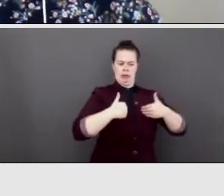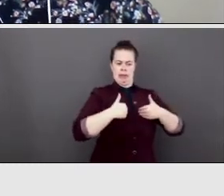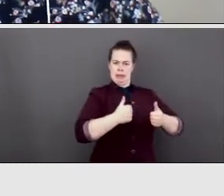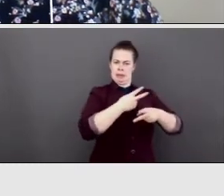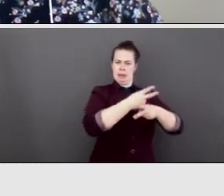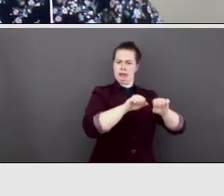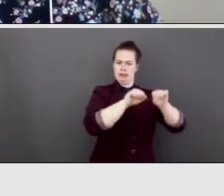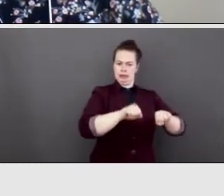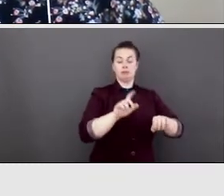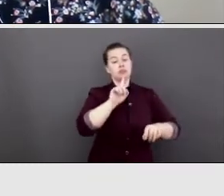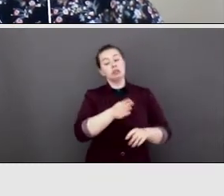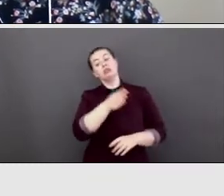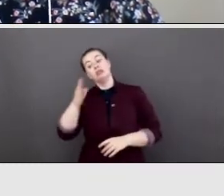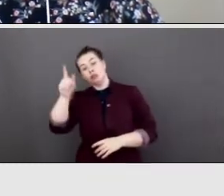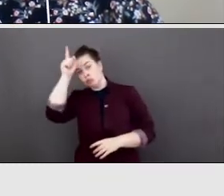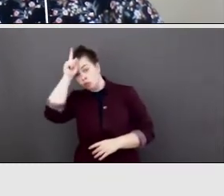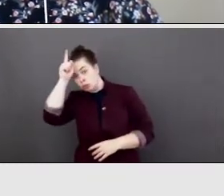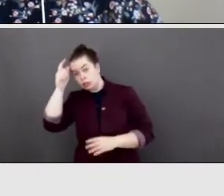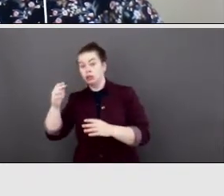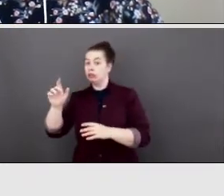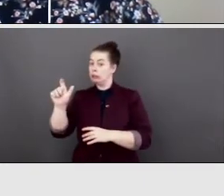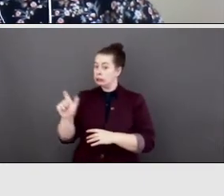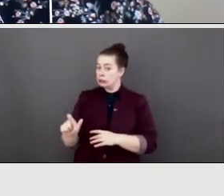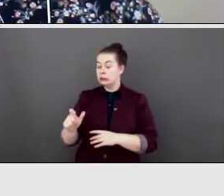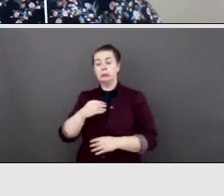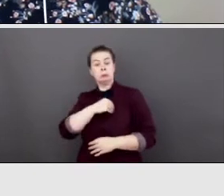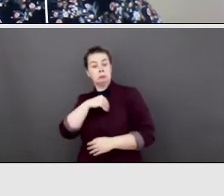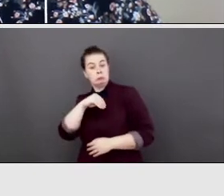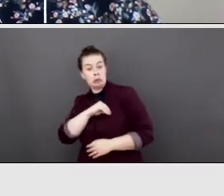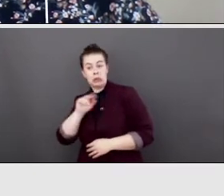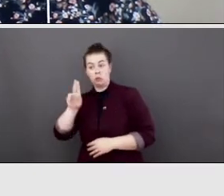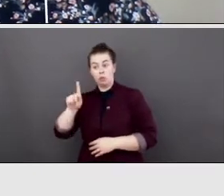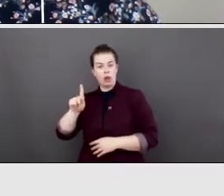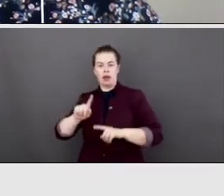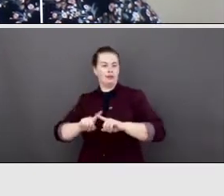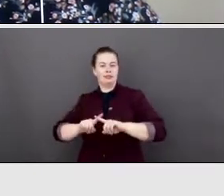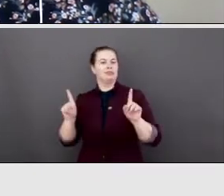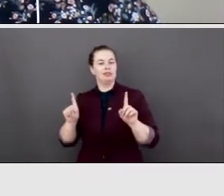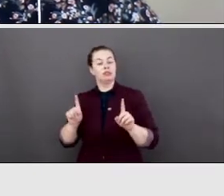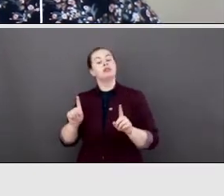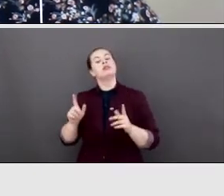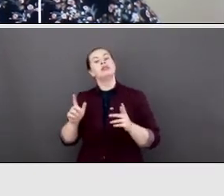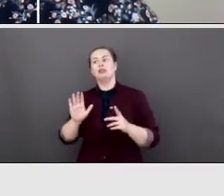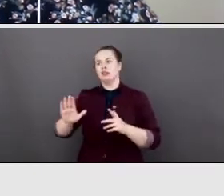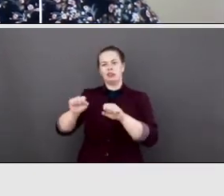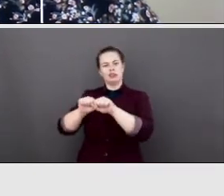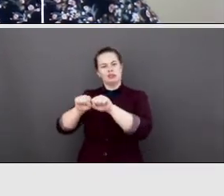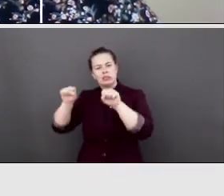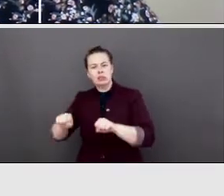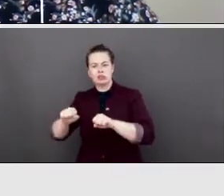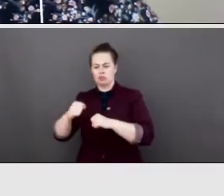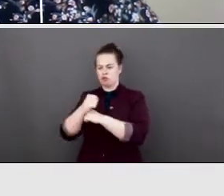government. On the other hand, Germany, Italy, Spain, and the UK take a very decentralized approach, which means